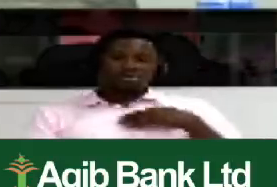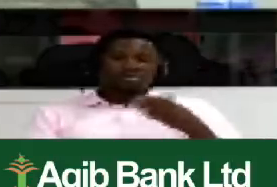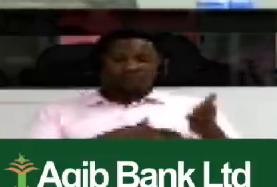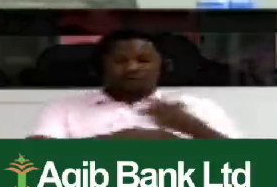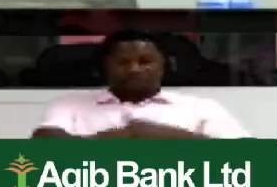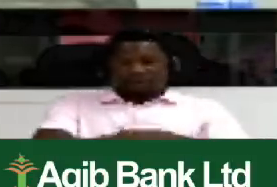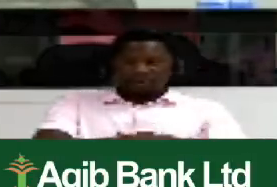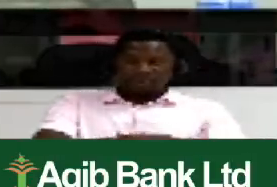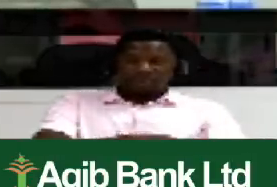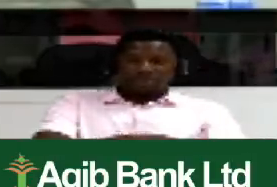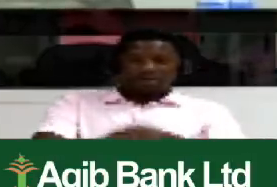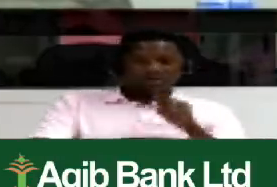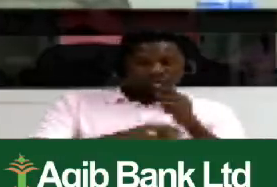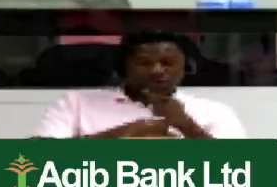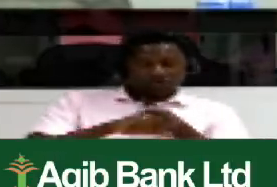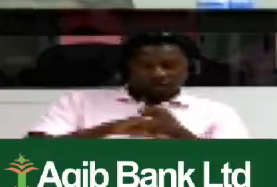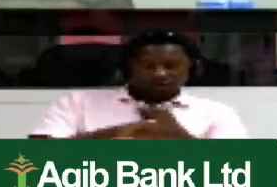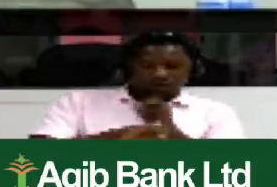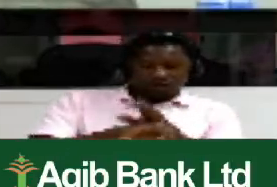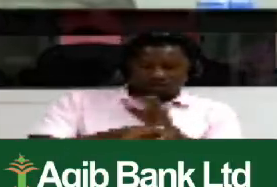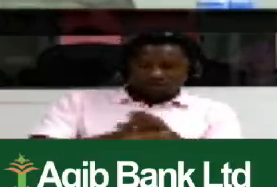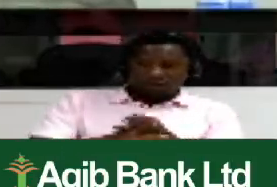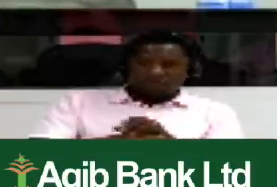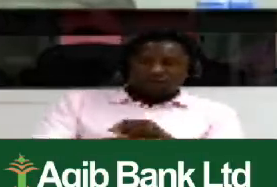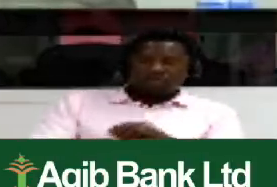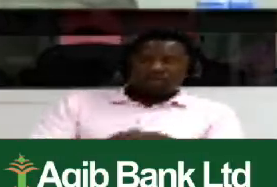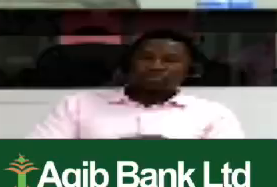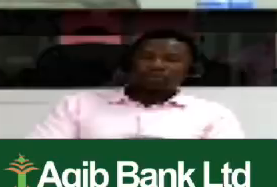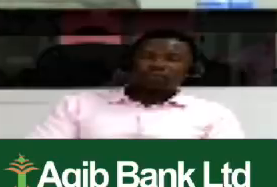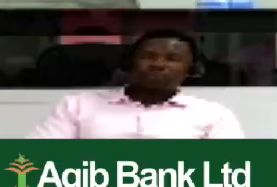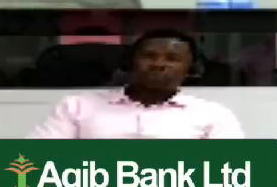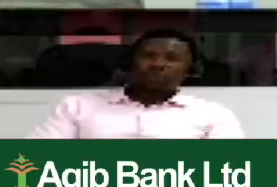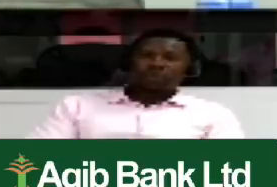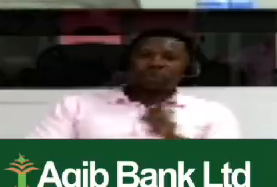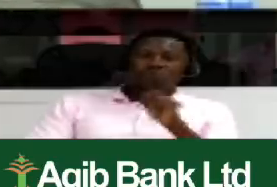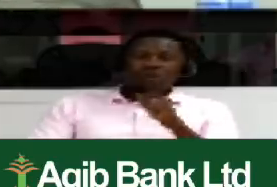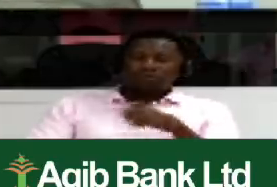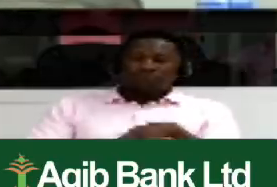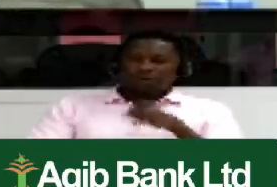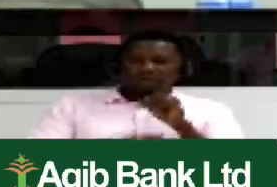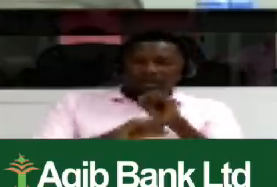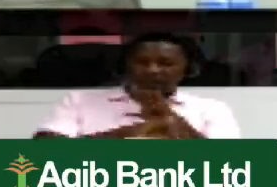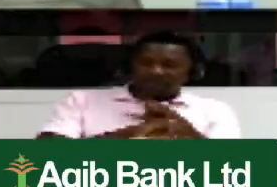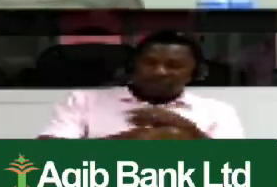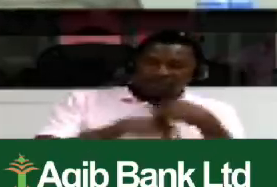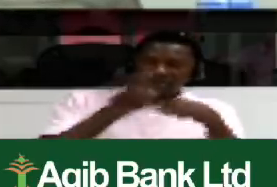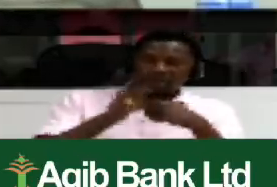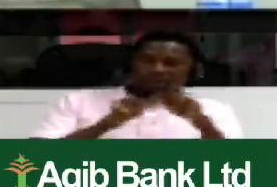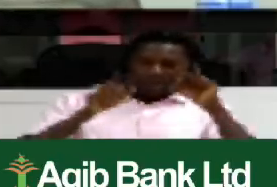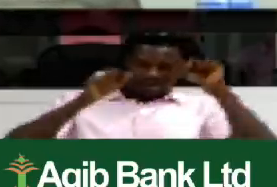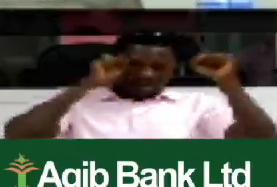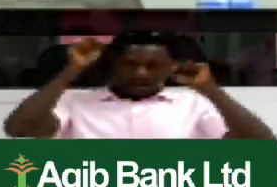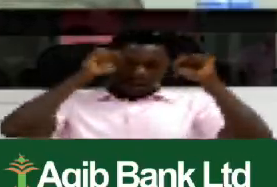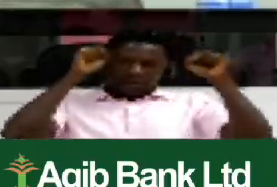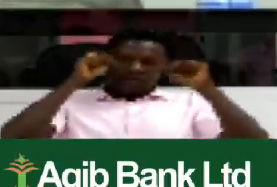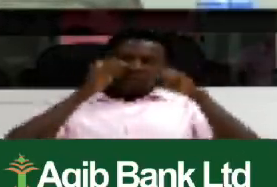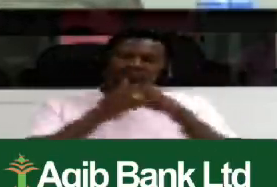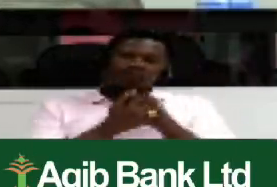remarks, what do you propose or advise about demonstrations